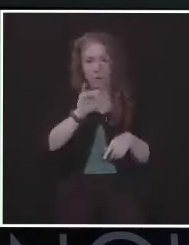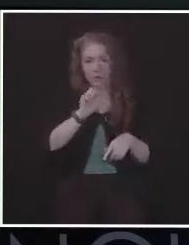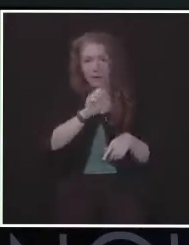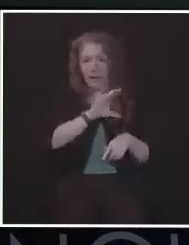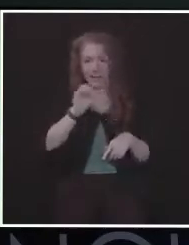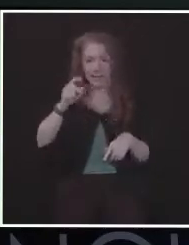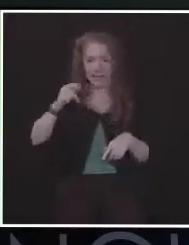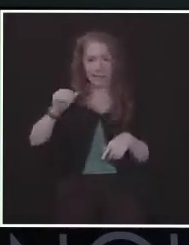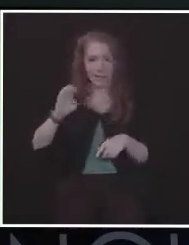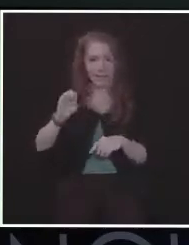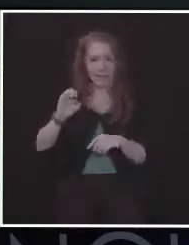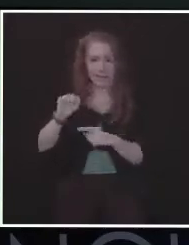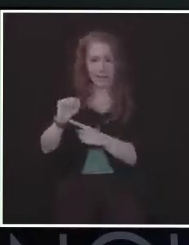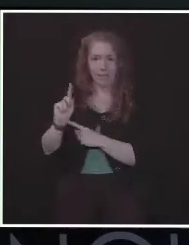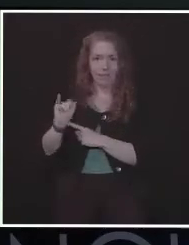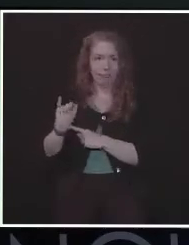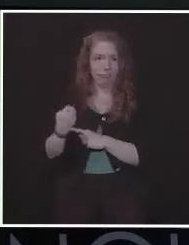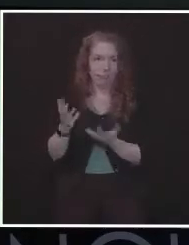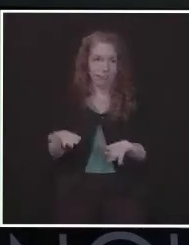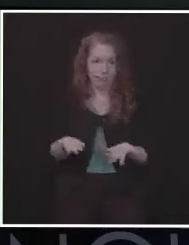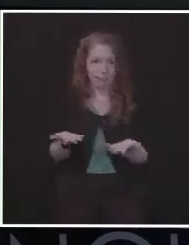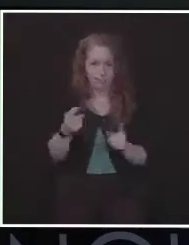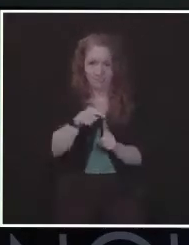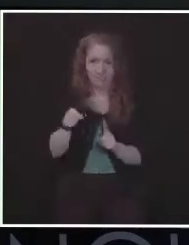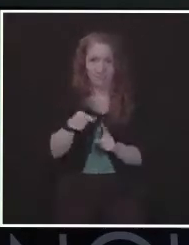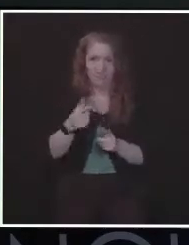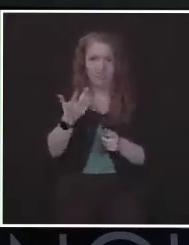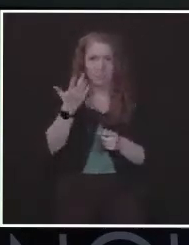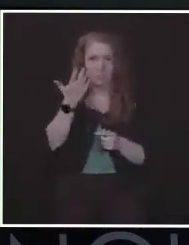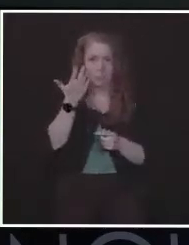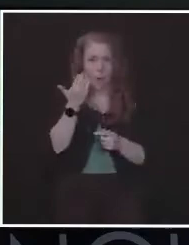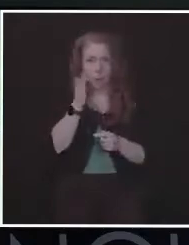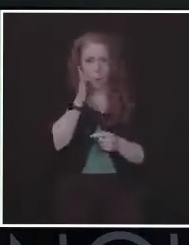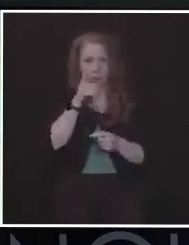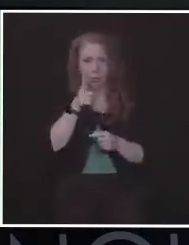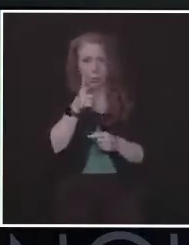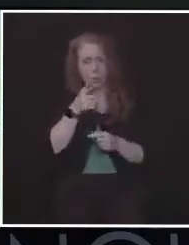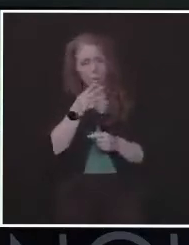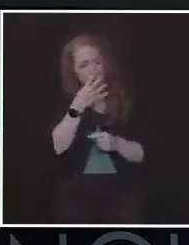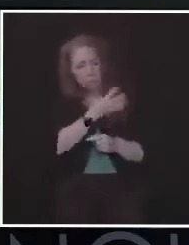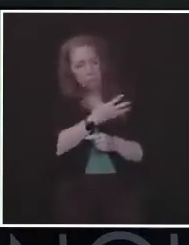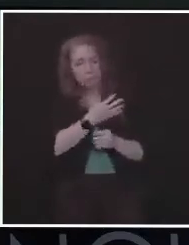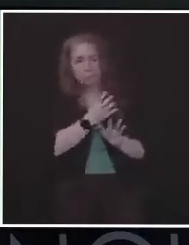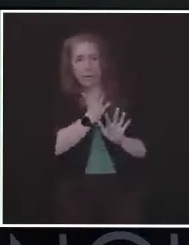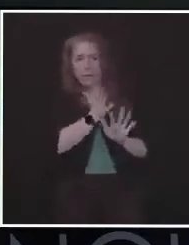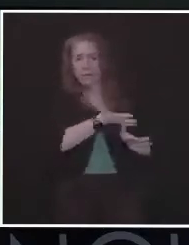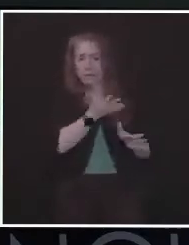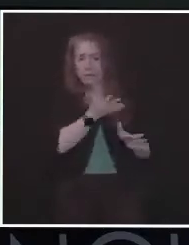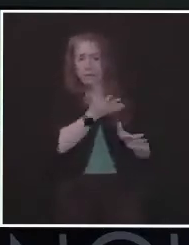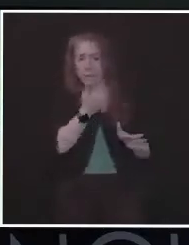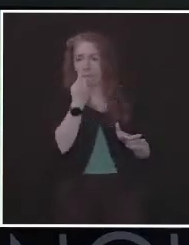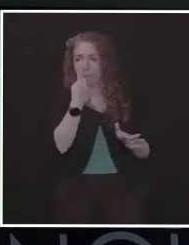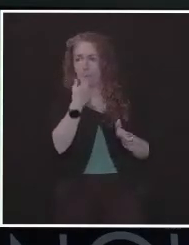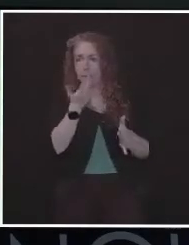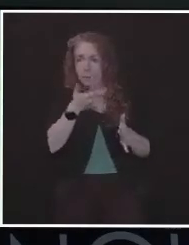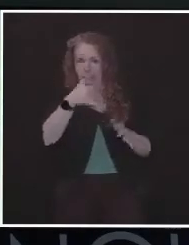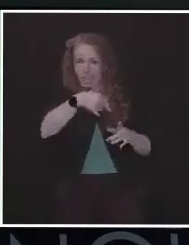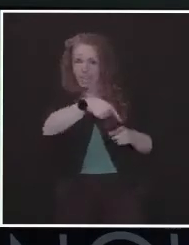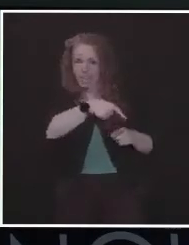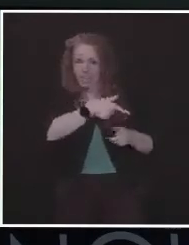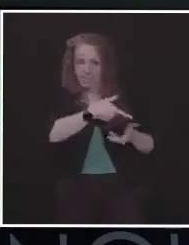Why in the world would you leave something behind, say, in science? Look how